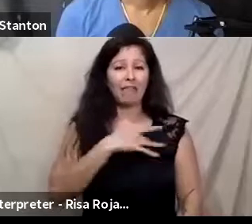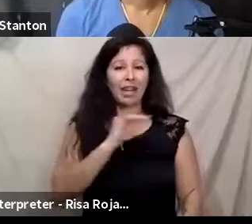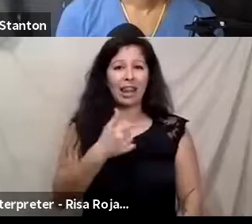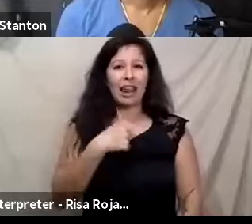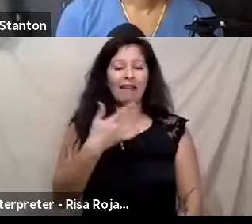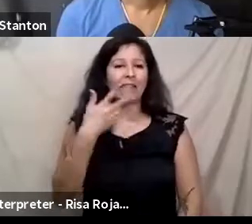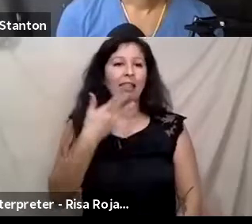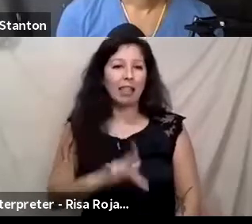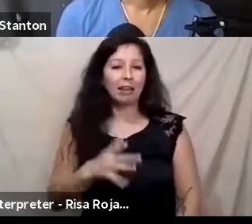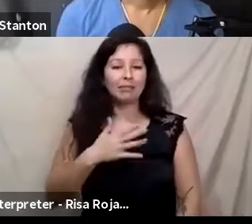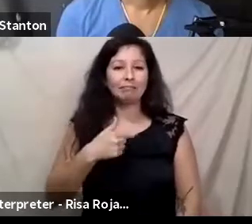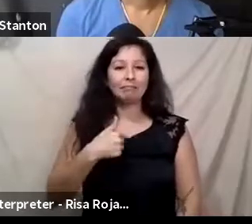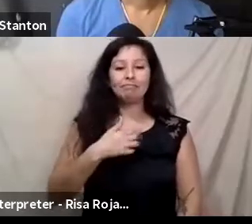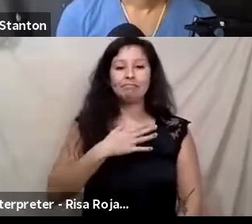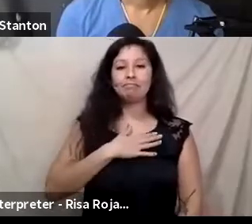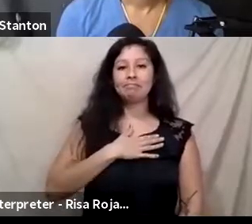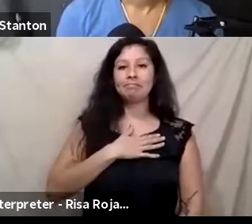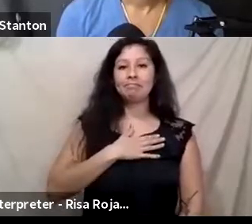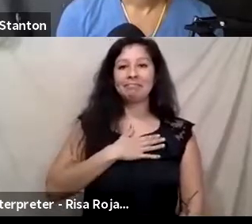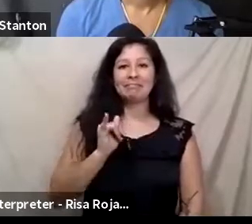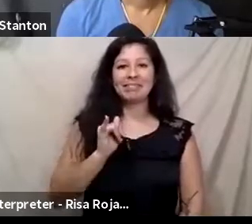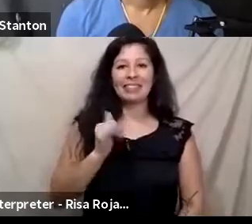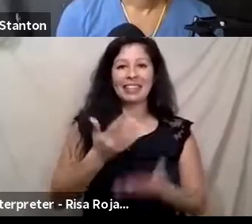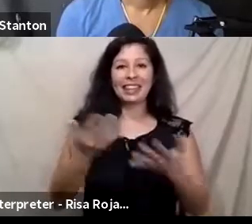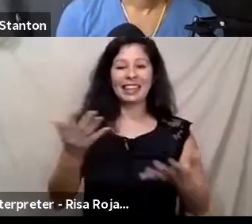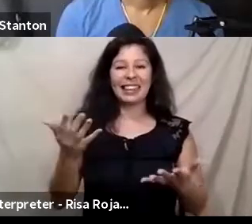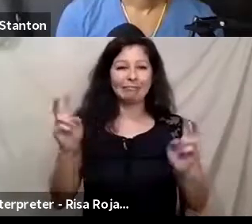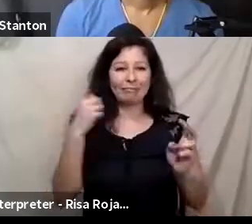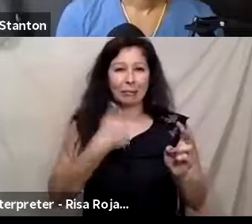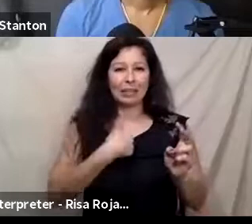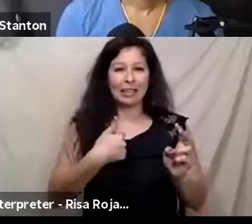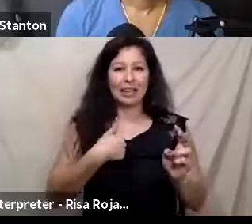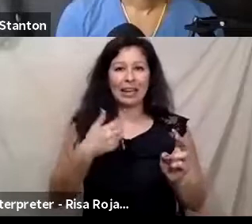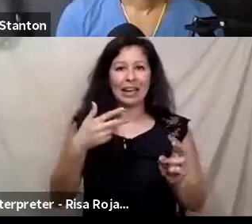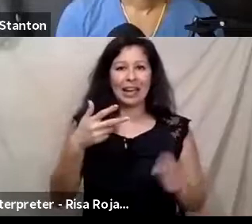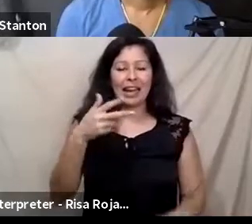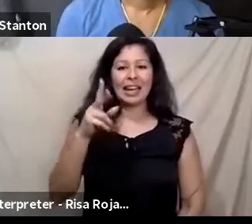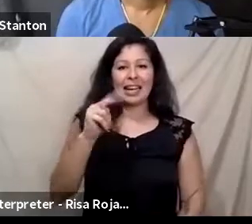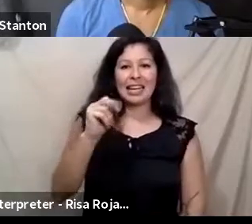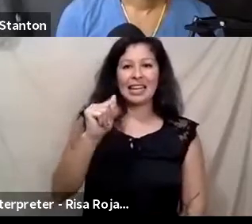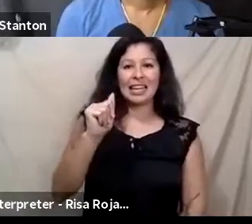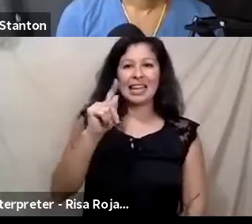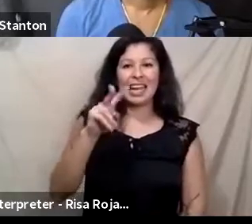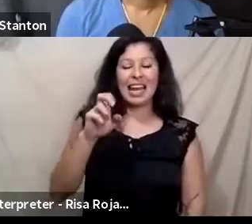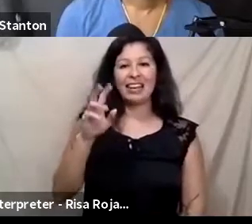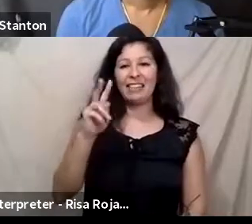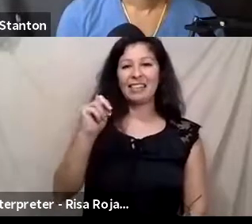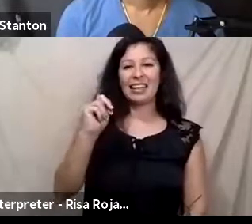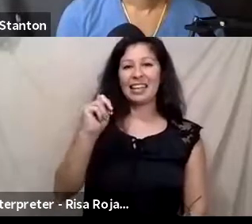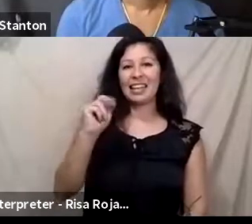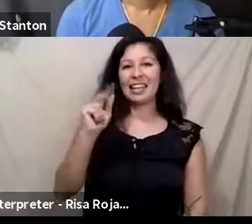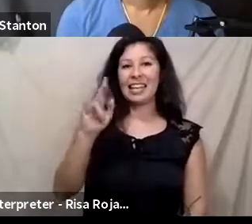very fortunate. My like thing for myself is I'm a native Navy SEAL. I'm a native Navy SEAL. As like